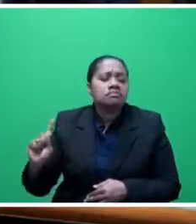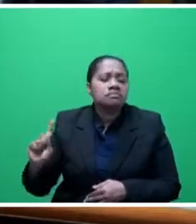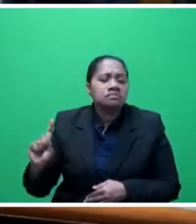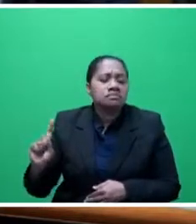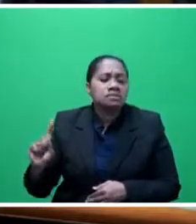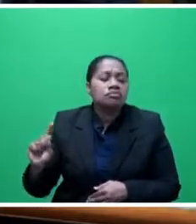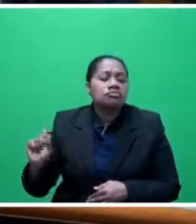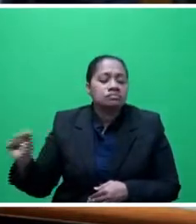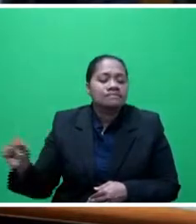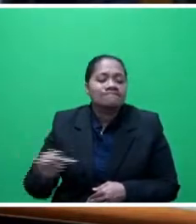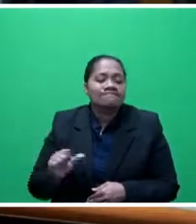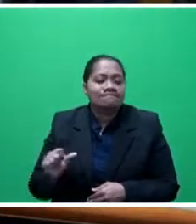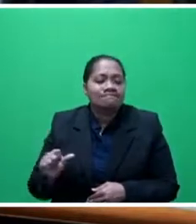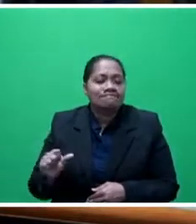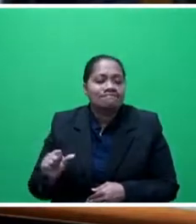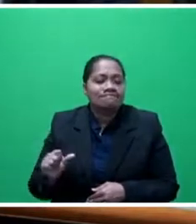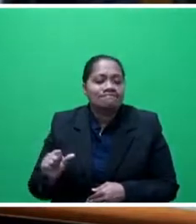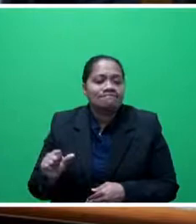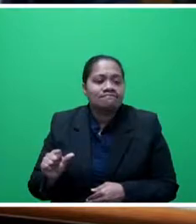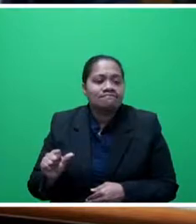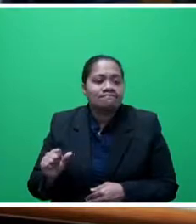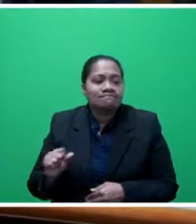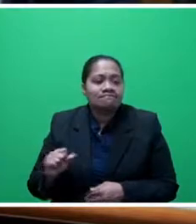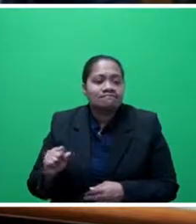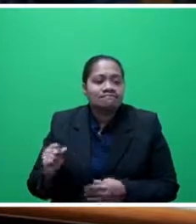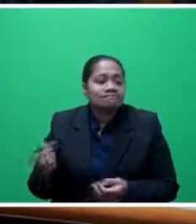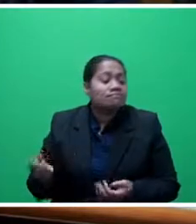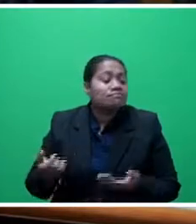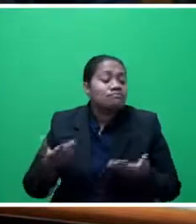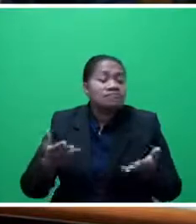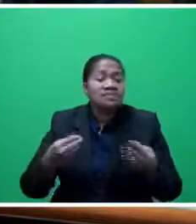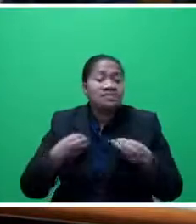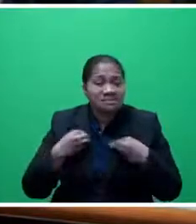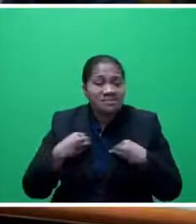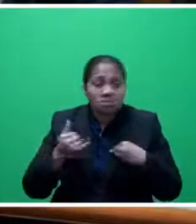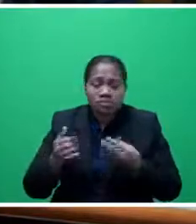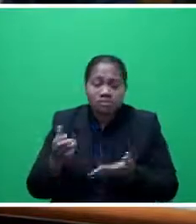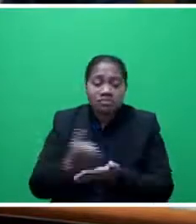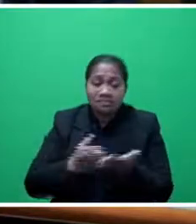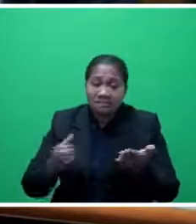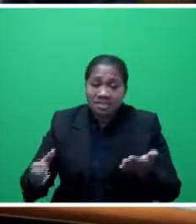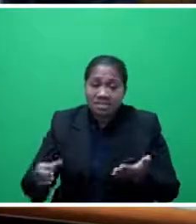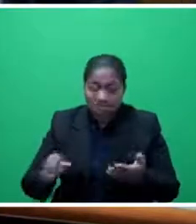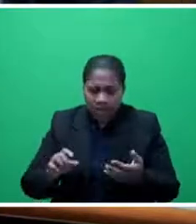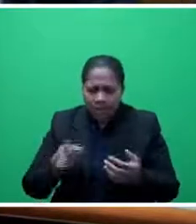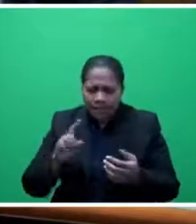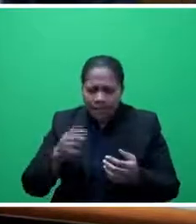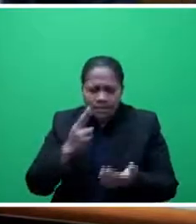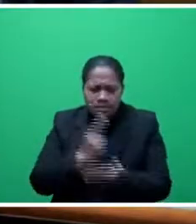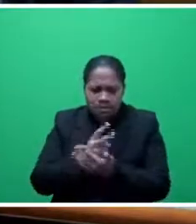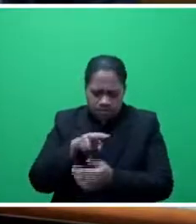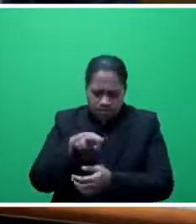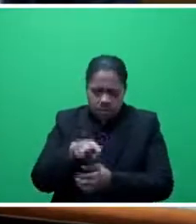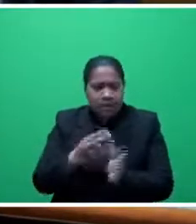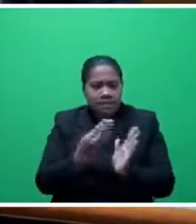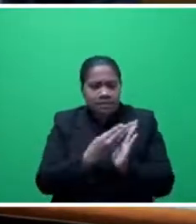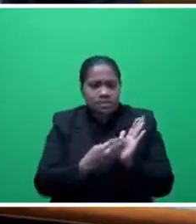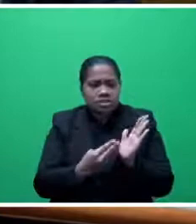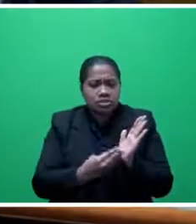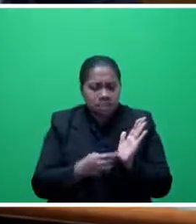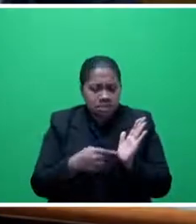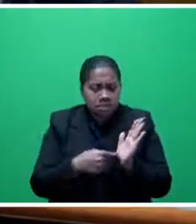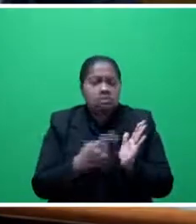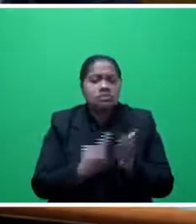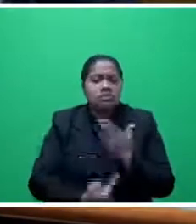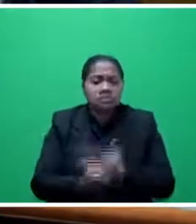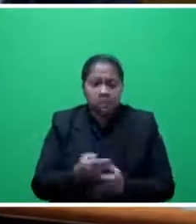to the consumers, to the business. And in fact, if you're looking at a stimulus budget, why do you